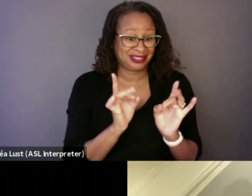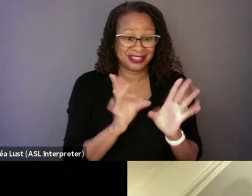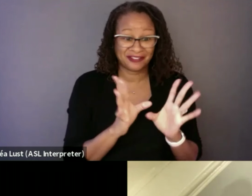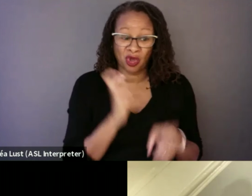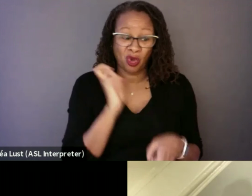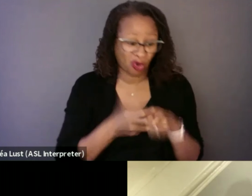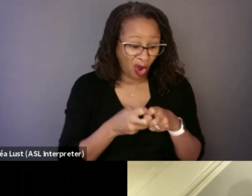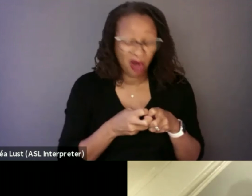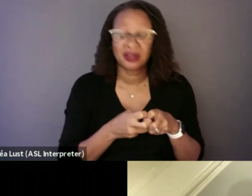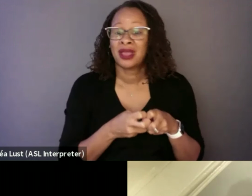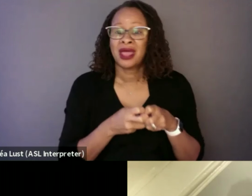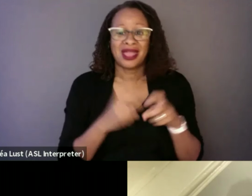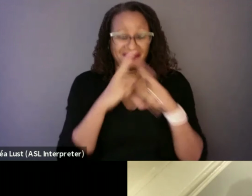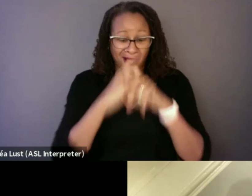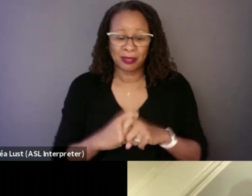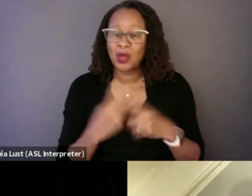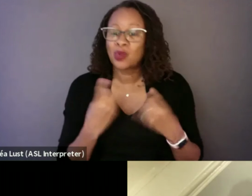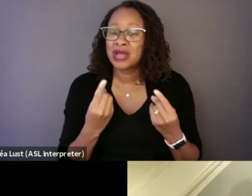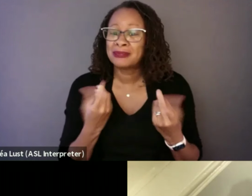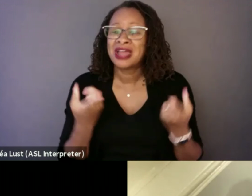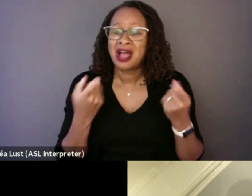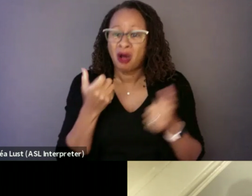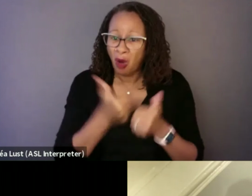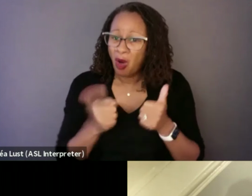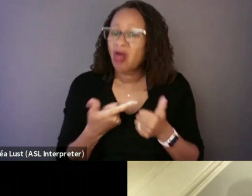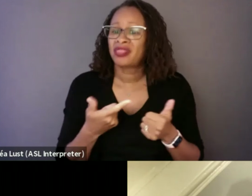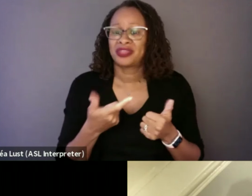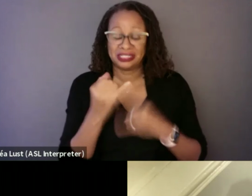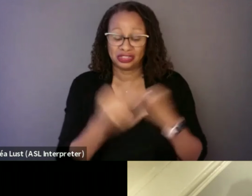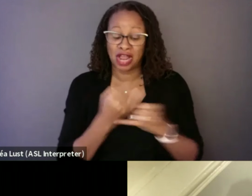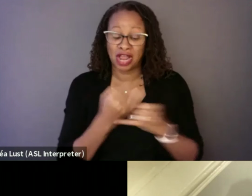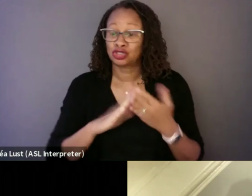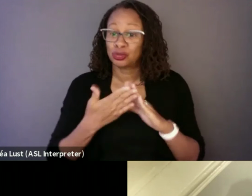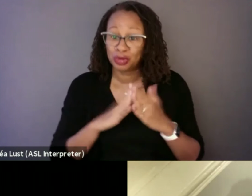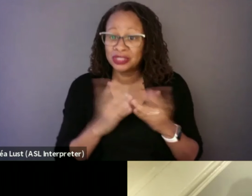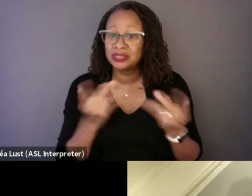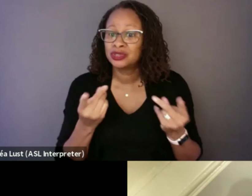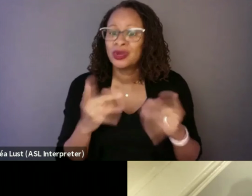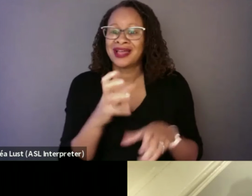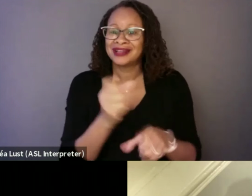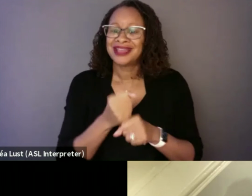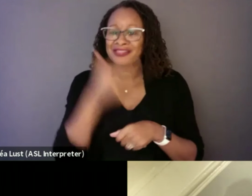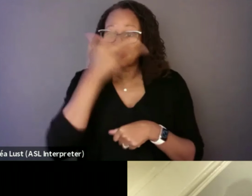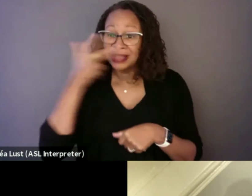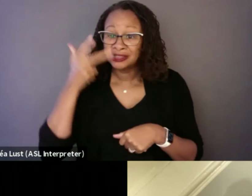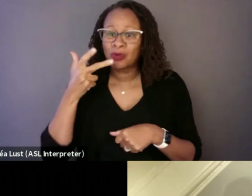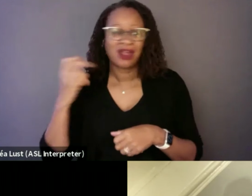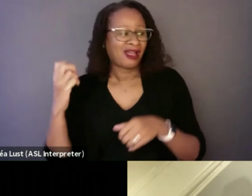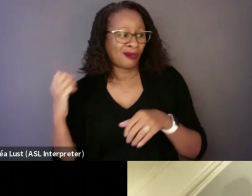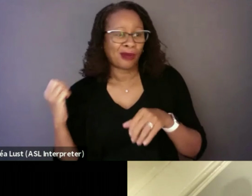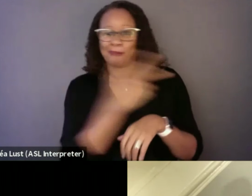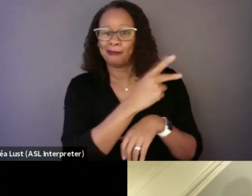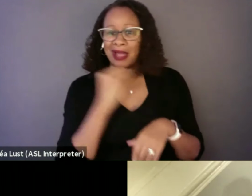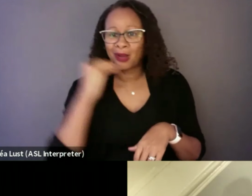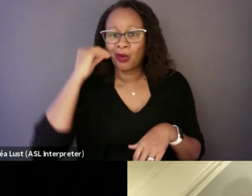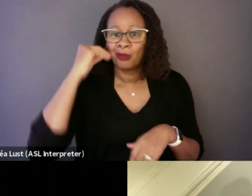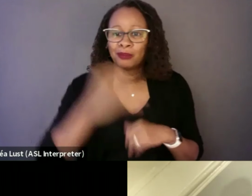flew back home. And in this way, my claim is that if that's the level of engagement we have as